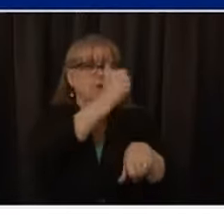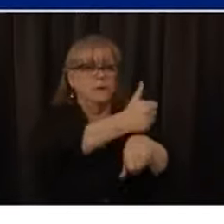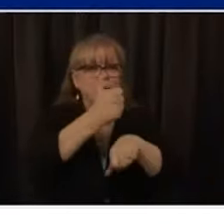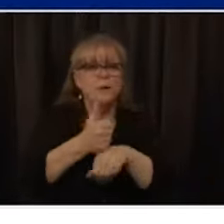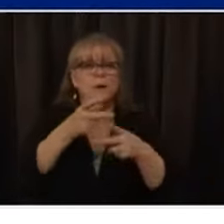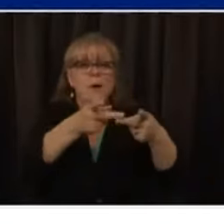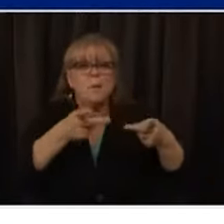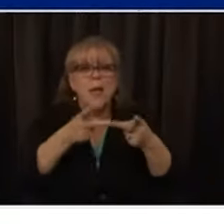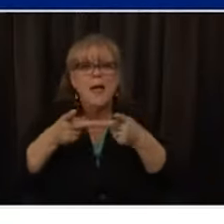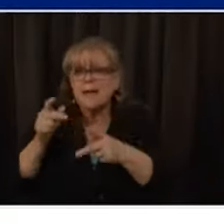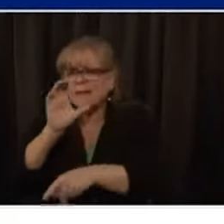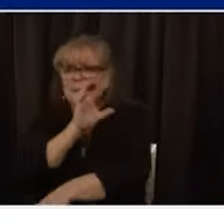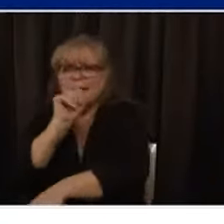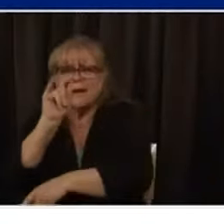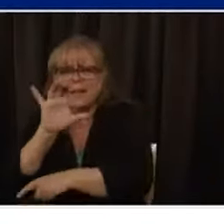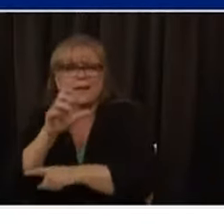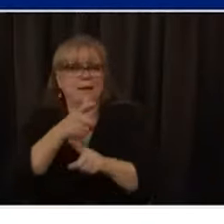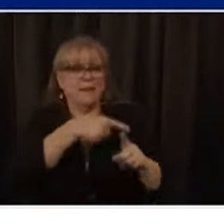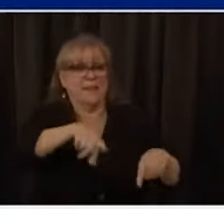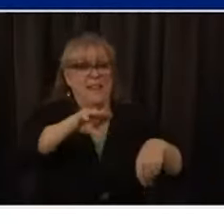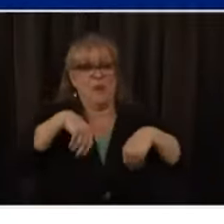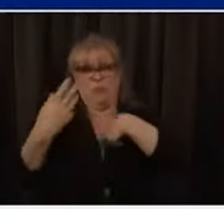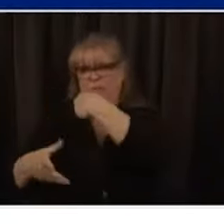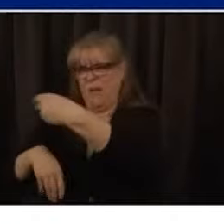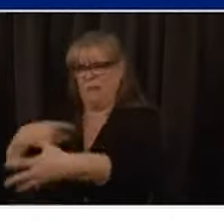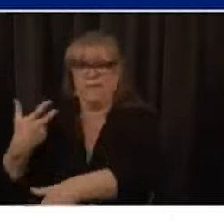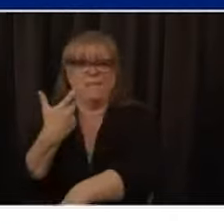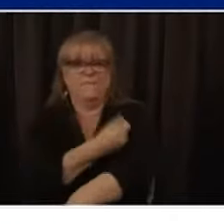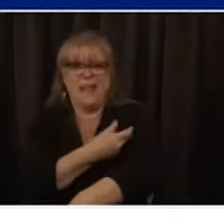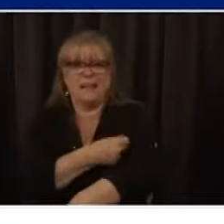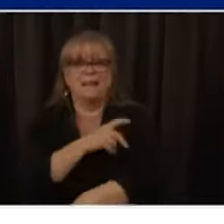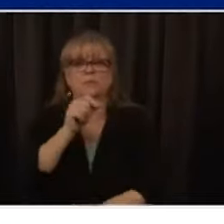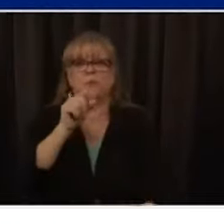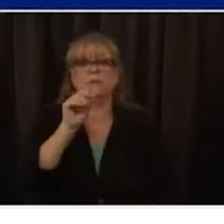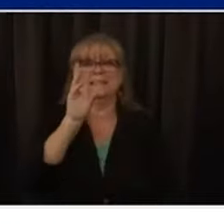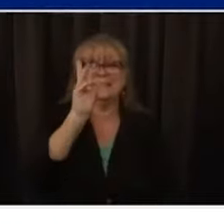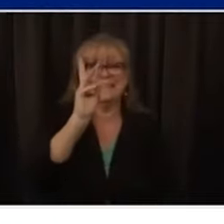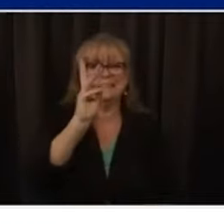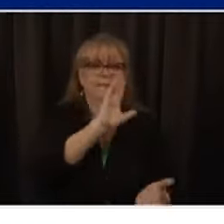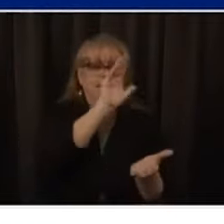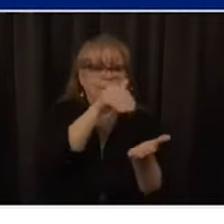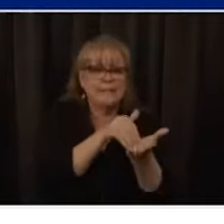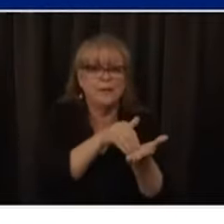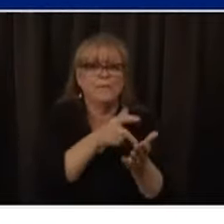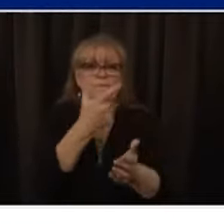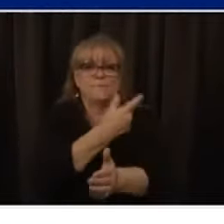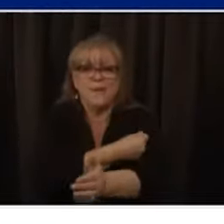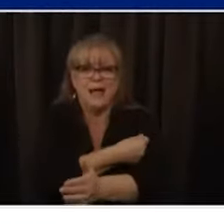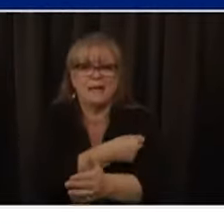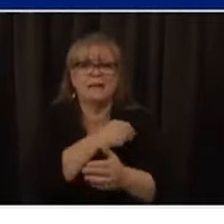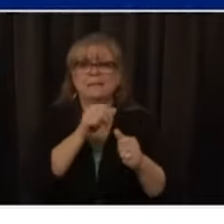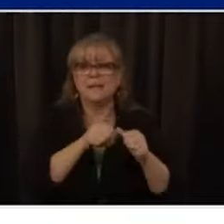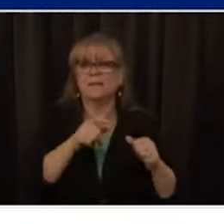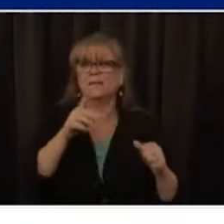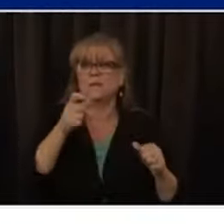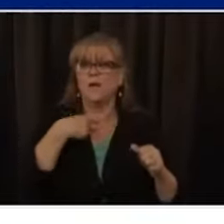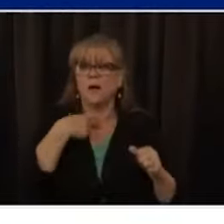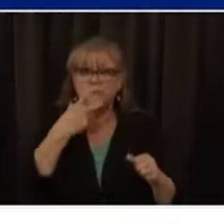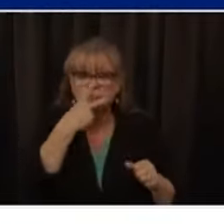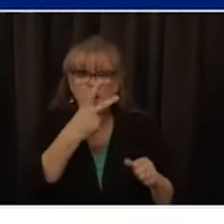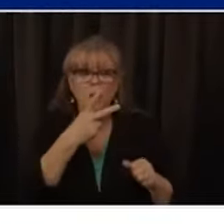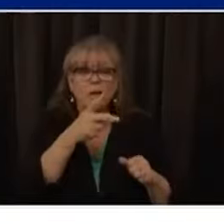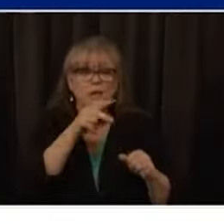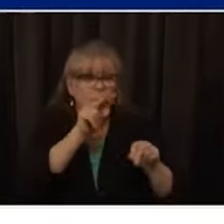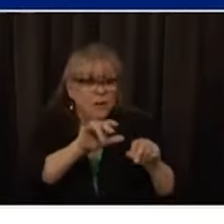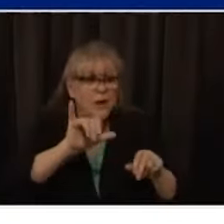arms at the 6 state-run community vaccination sites. Last one I checked this morning, there were appointments available at some of those. That's the Ball site, Dick's